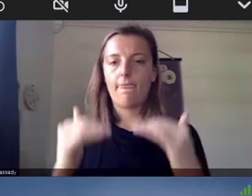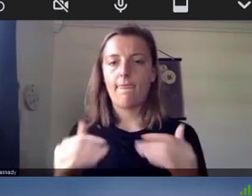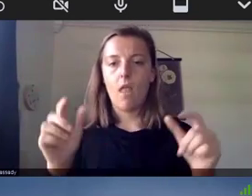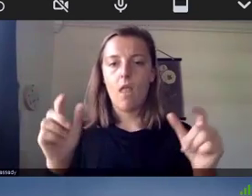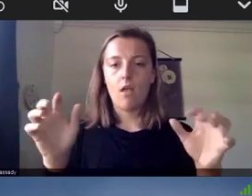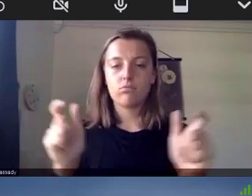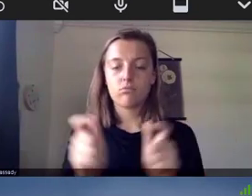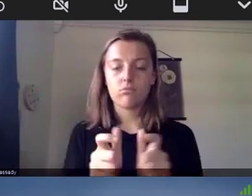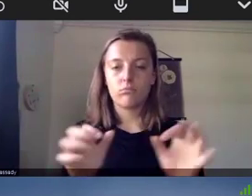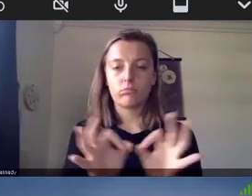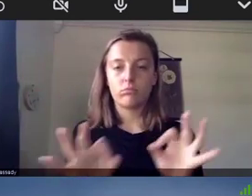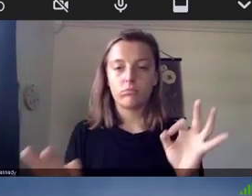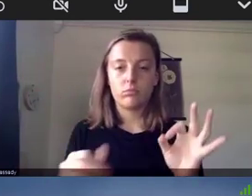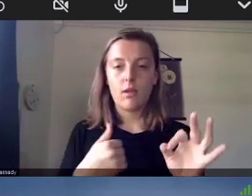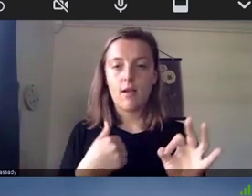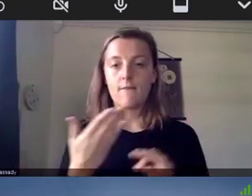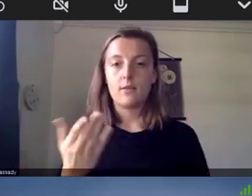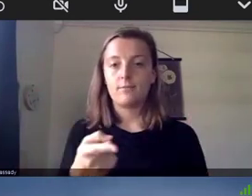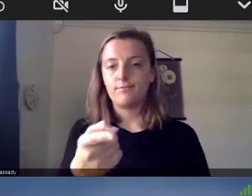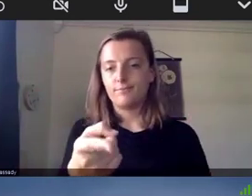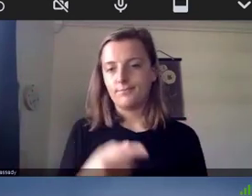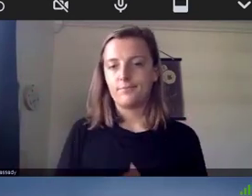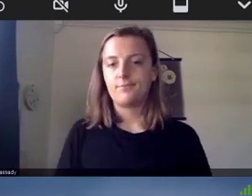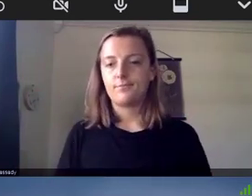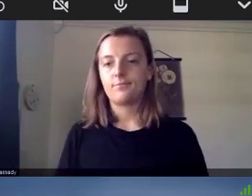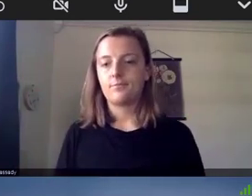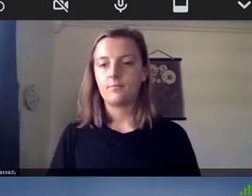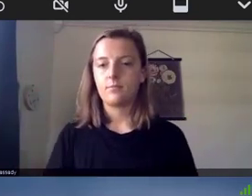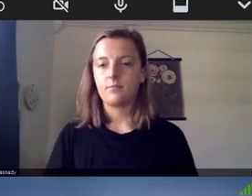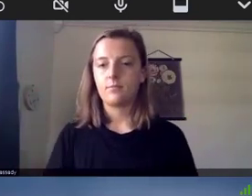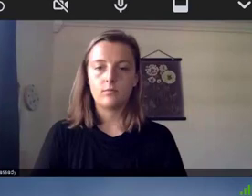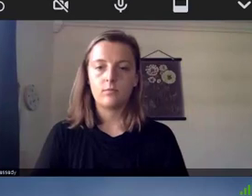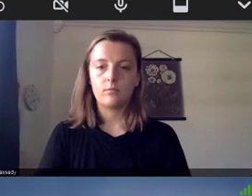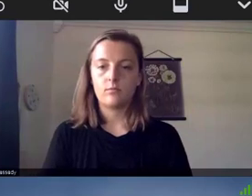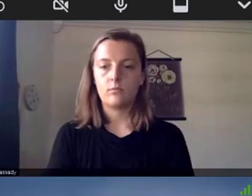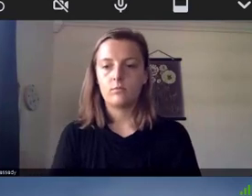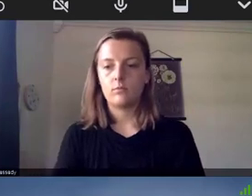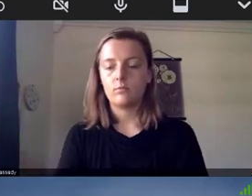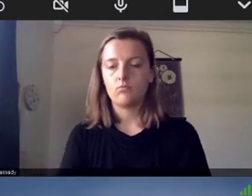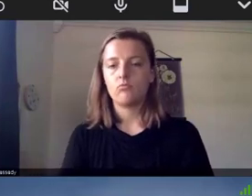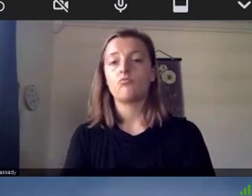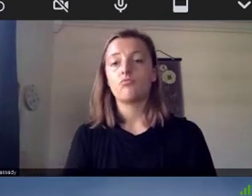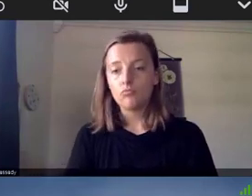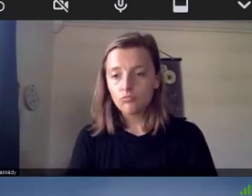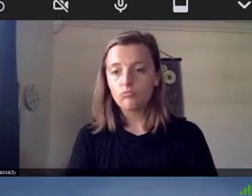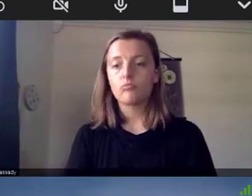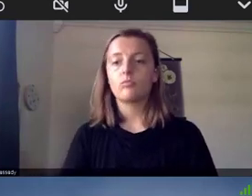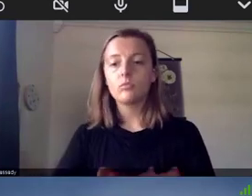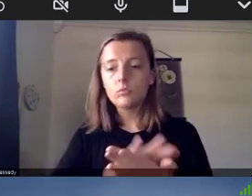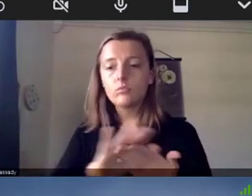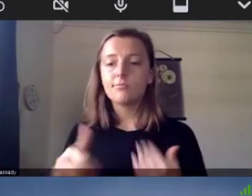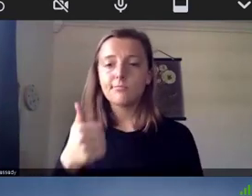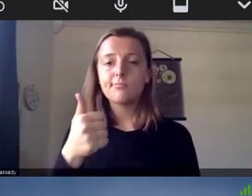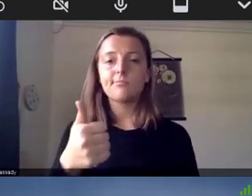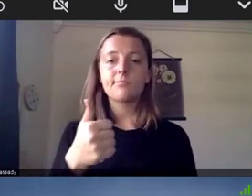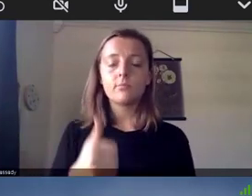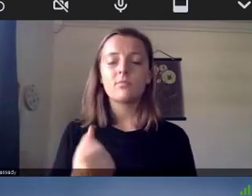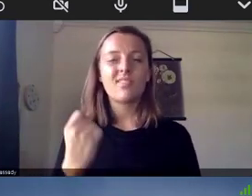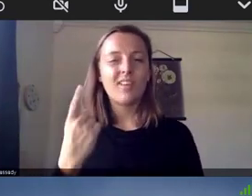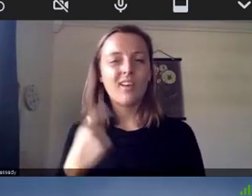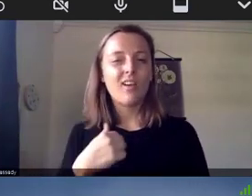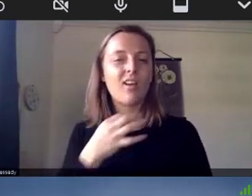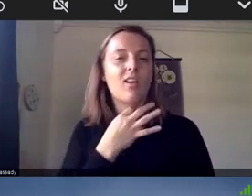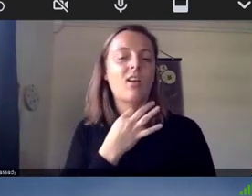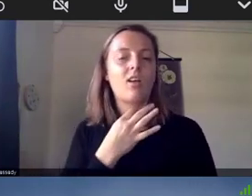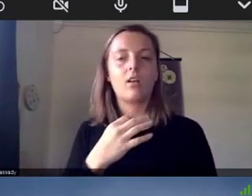zero. So that's nice, but what I'd like to know is the temperature distribution inside my material. So I'm going to